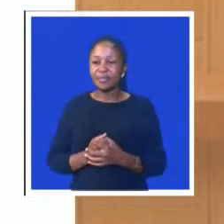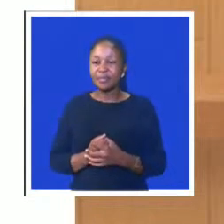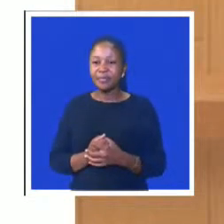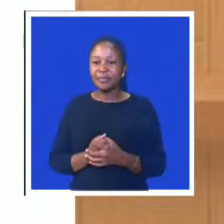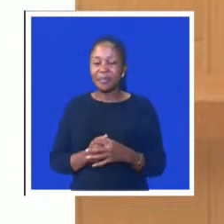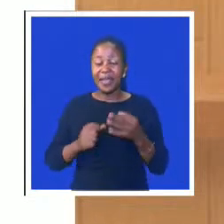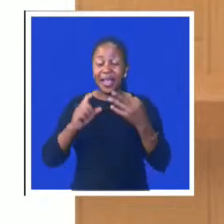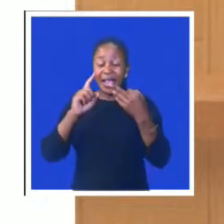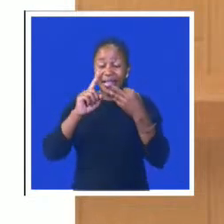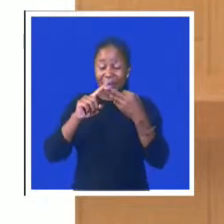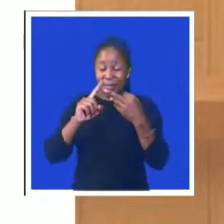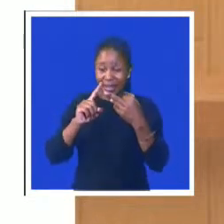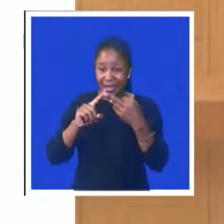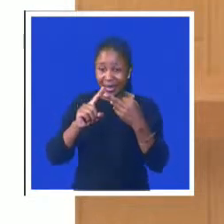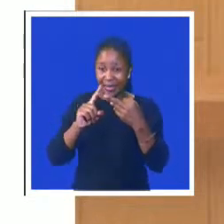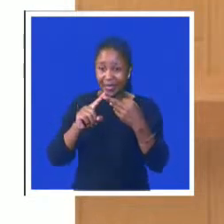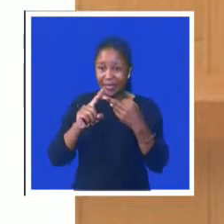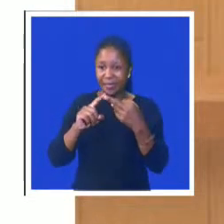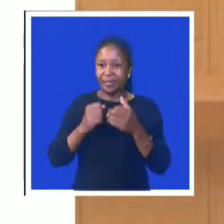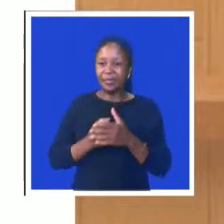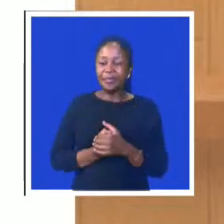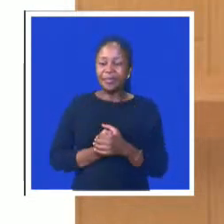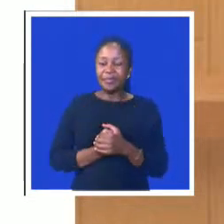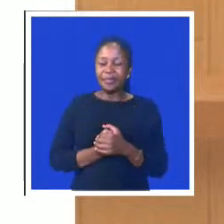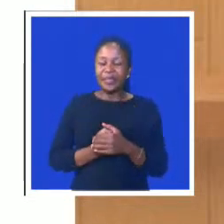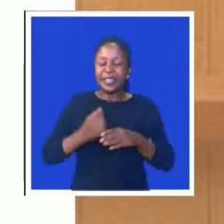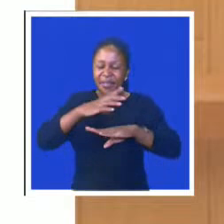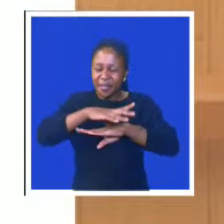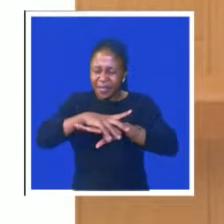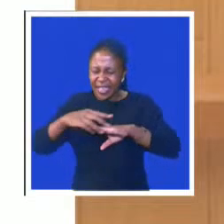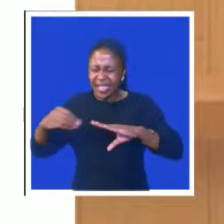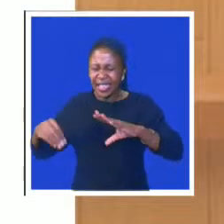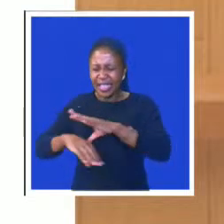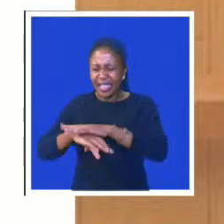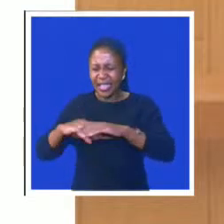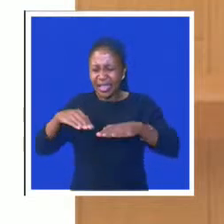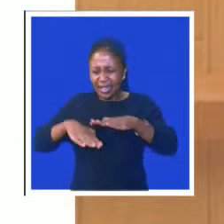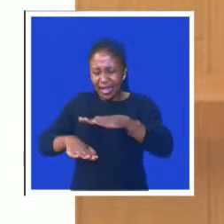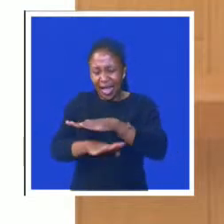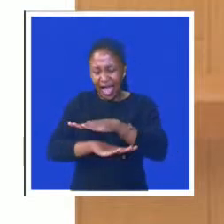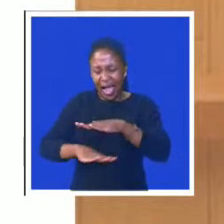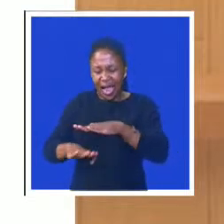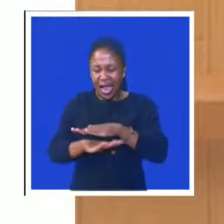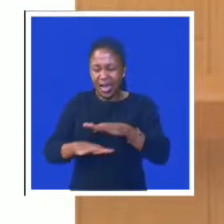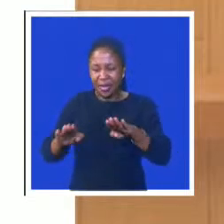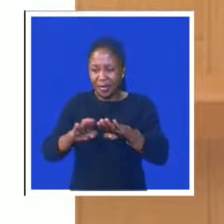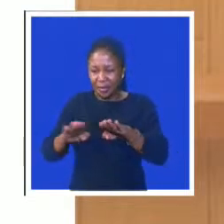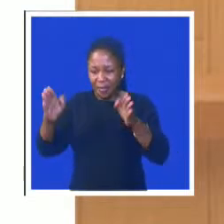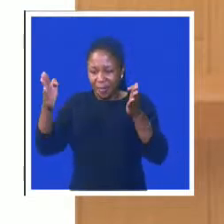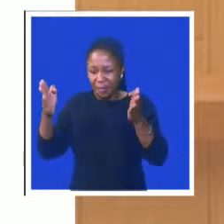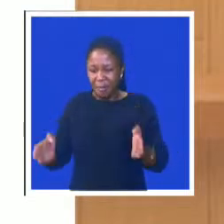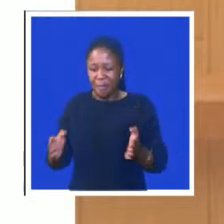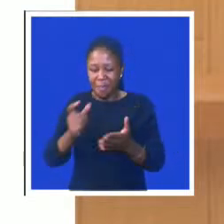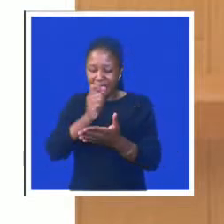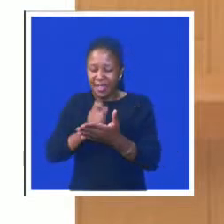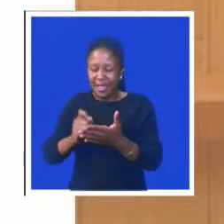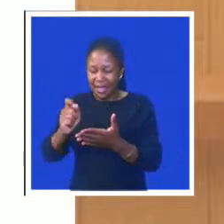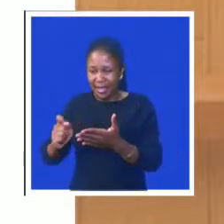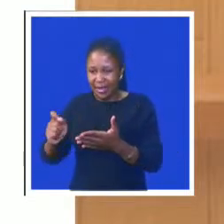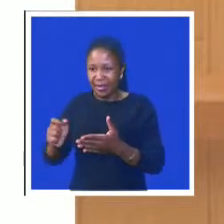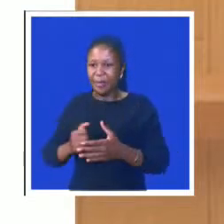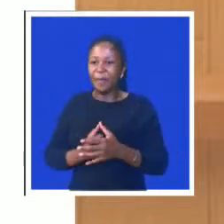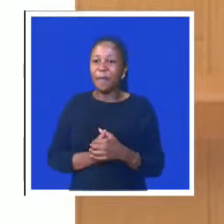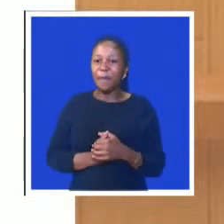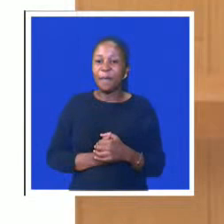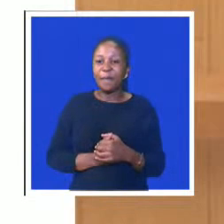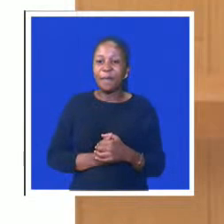Sentence number 3. Keep your feet under the desk. Keep your feet under the desk. All